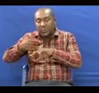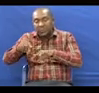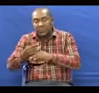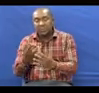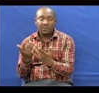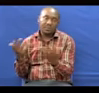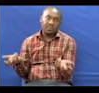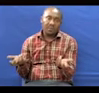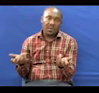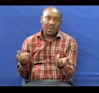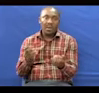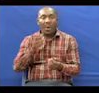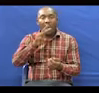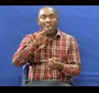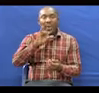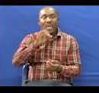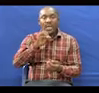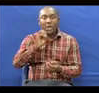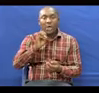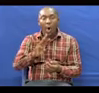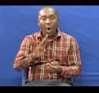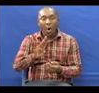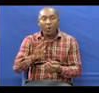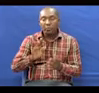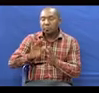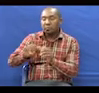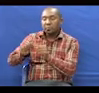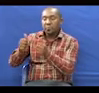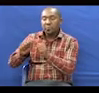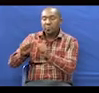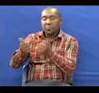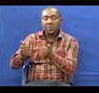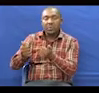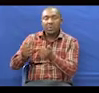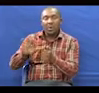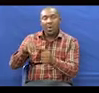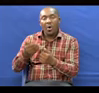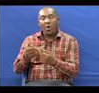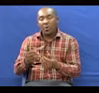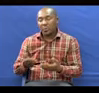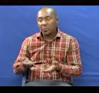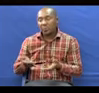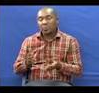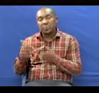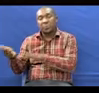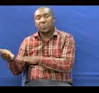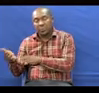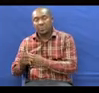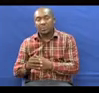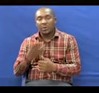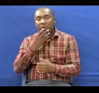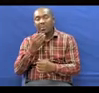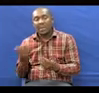in marriage, divorce which occurred in a populations, widows, etc., etc. But it is through